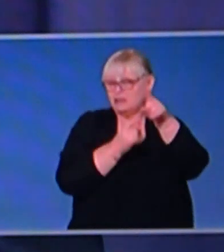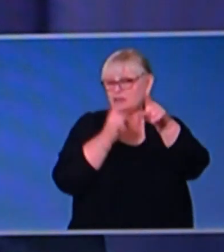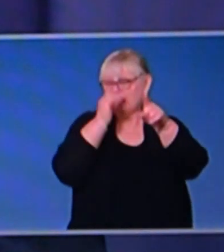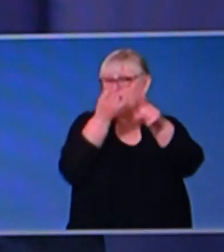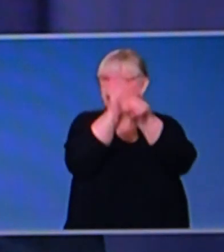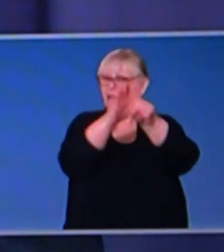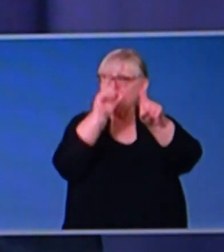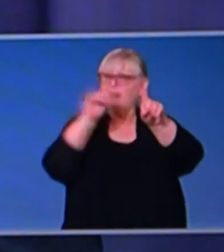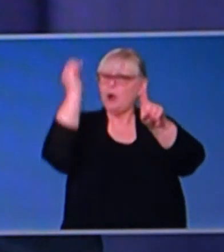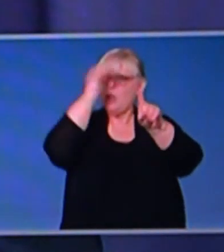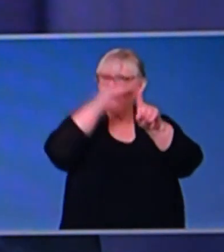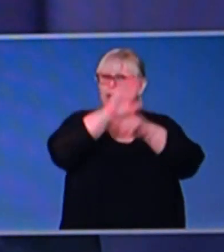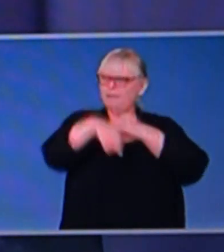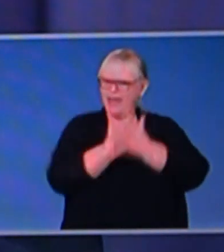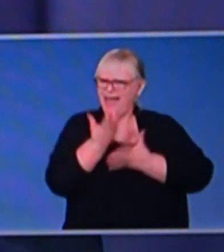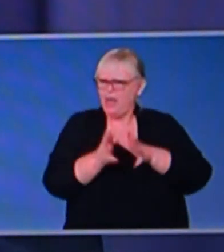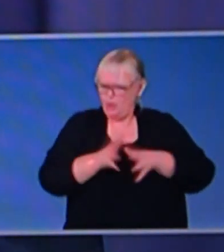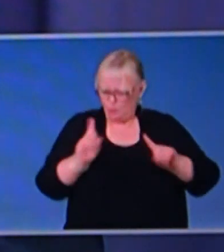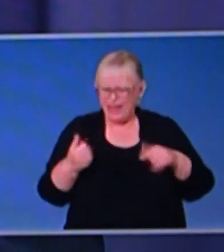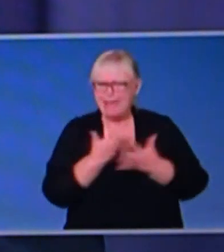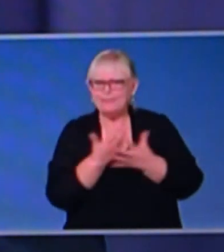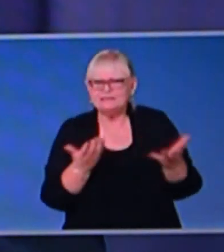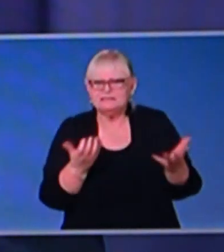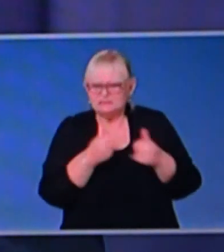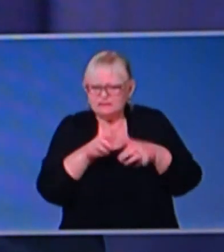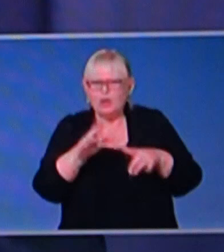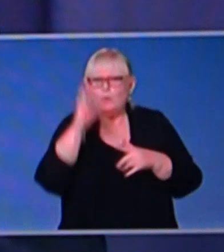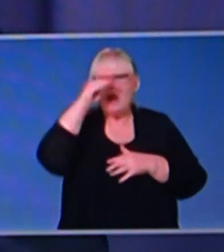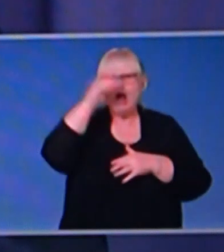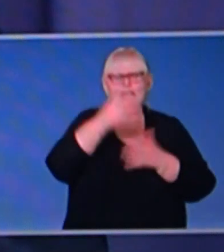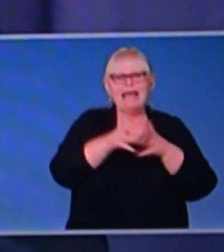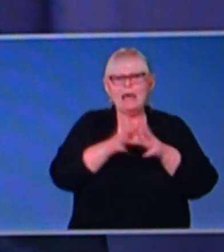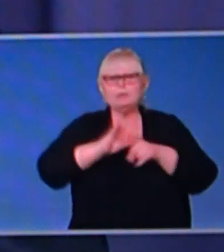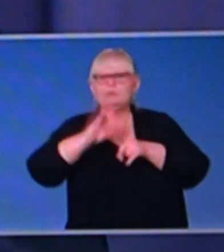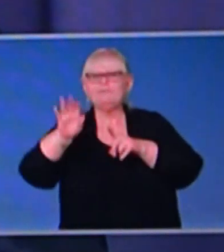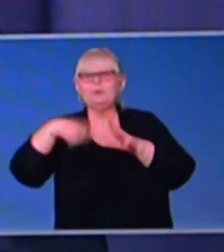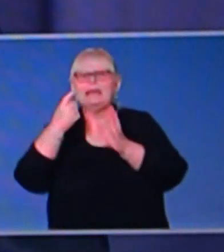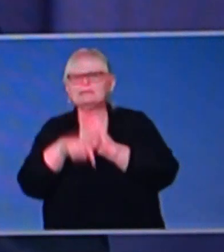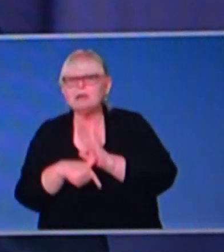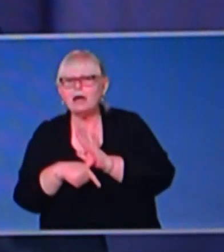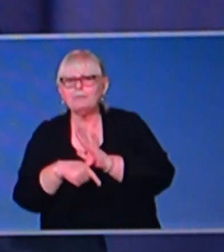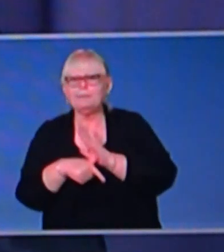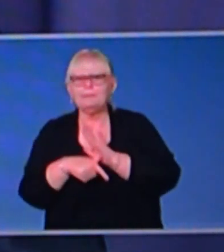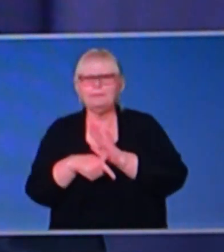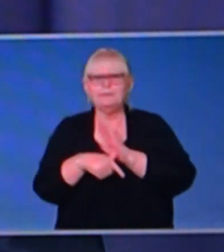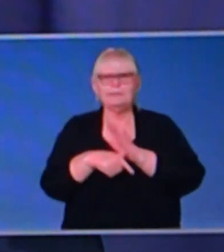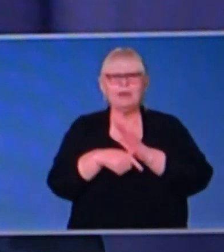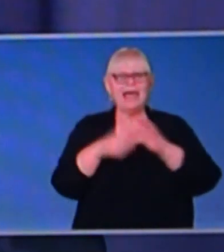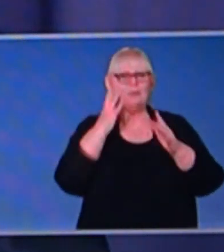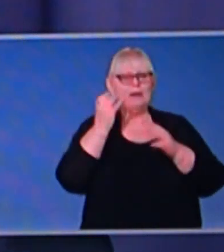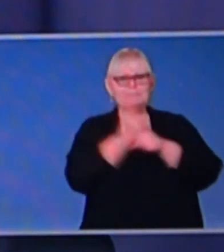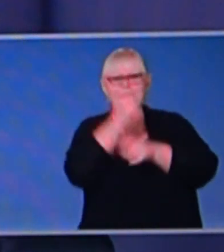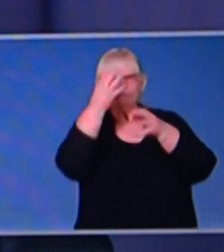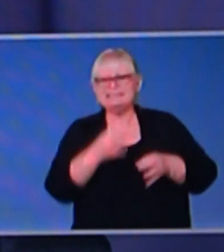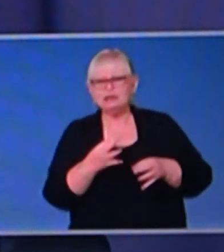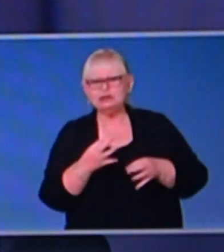lessons from how this began and the authorities they had to understand what was happening and the transparency around those issues.